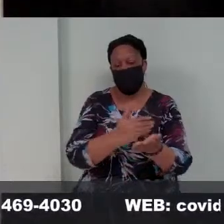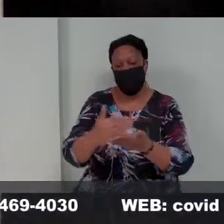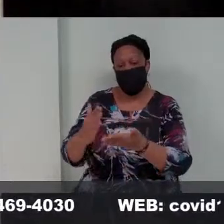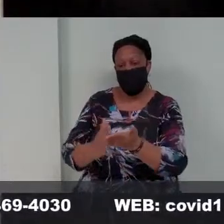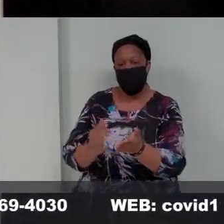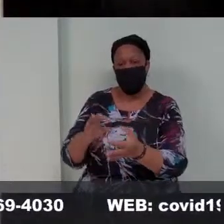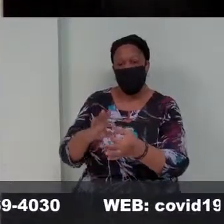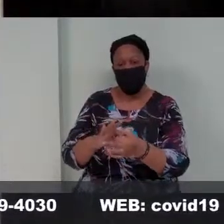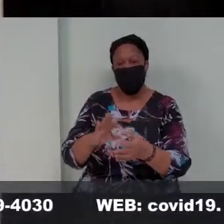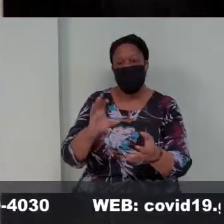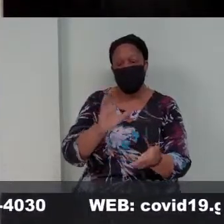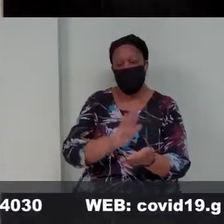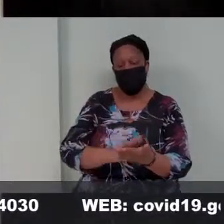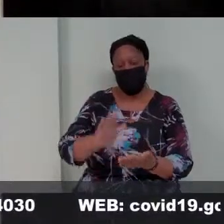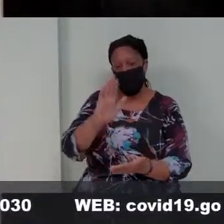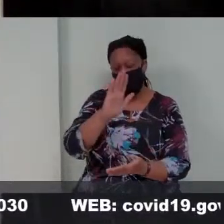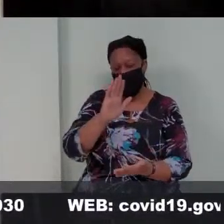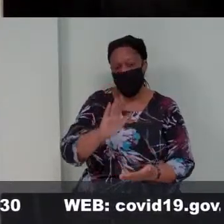Management Studies.